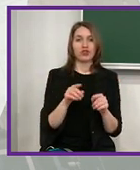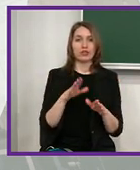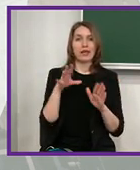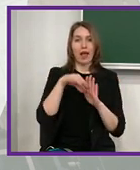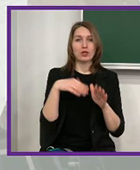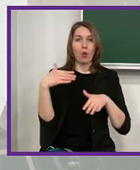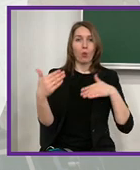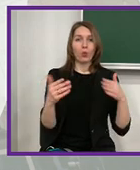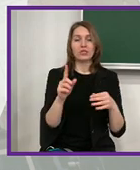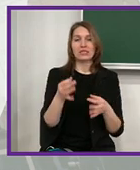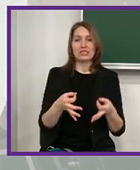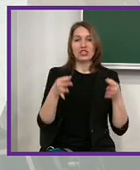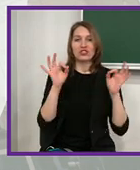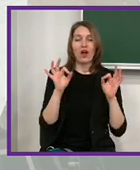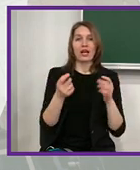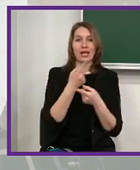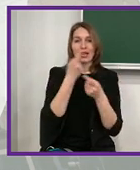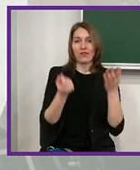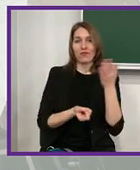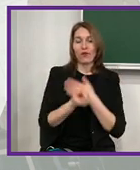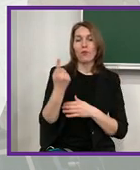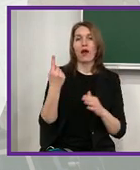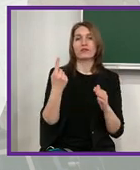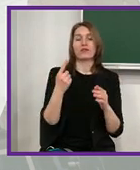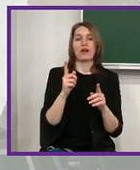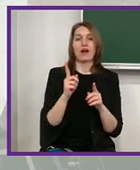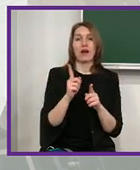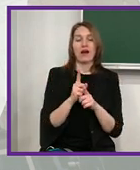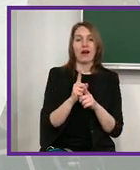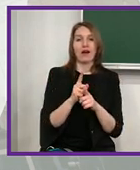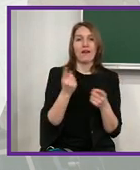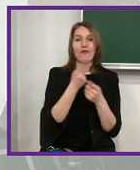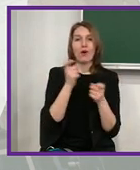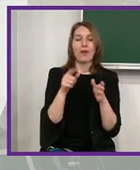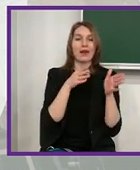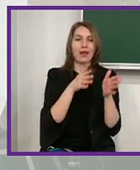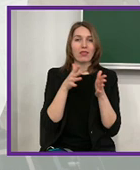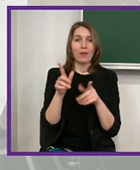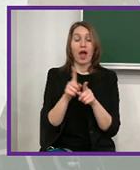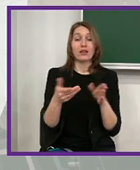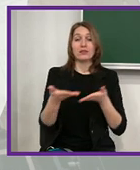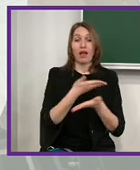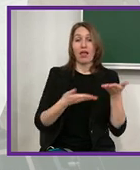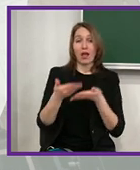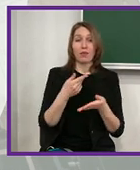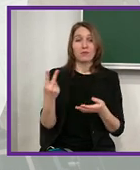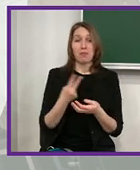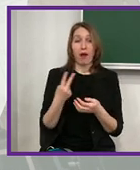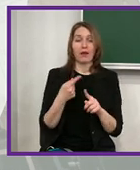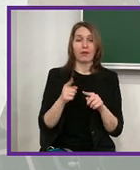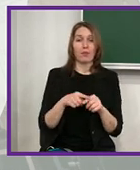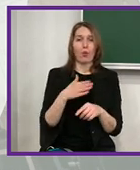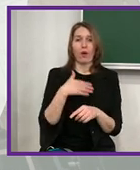information about risk and impact. They're important collaborators because often they know more about what actually is going to work on the ground than